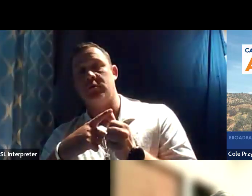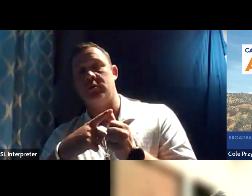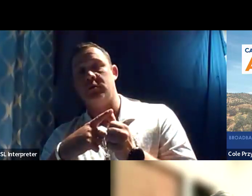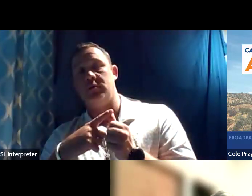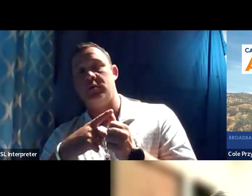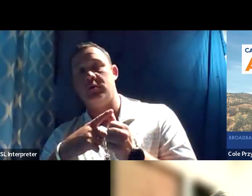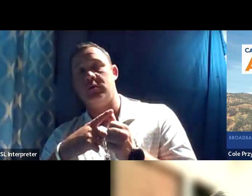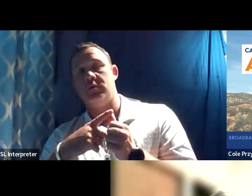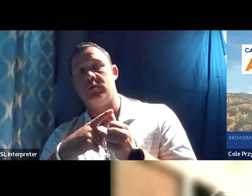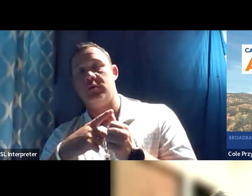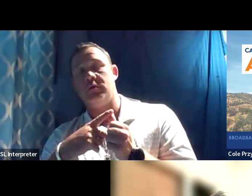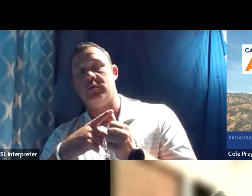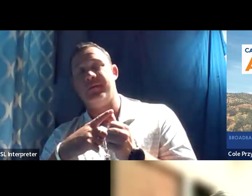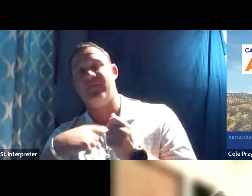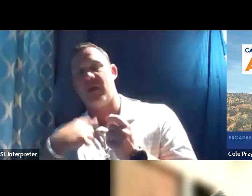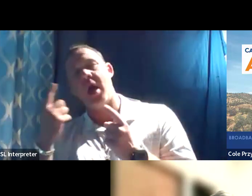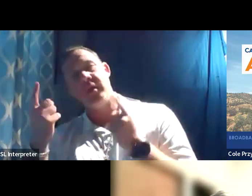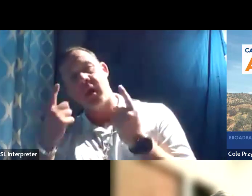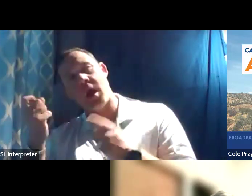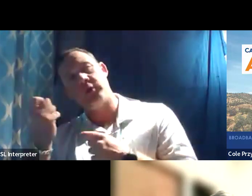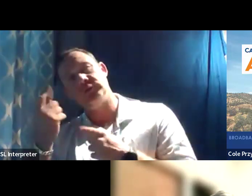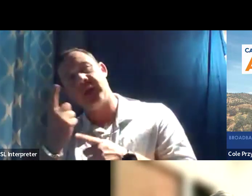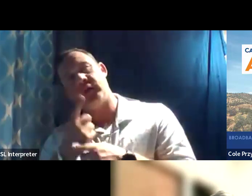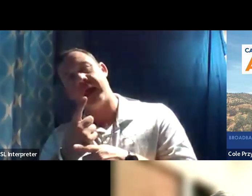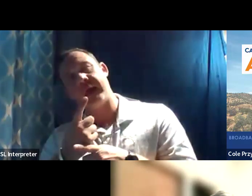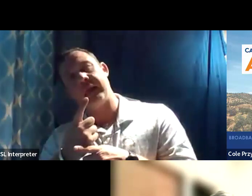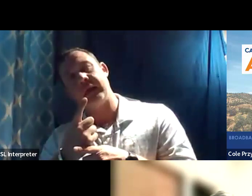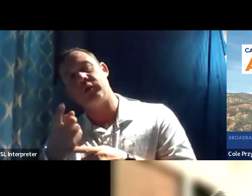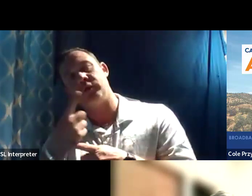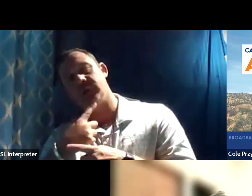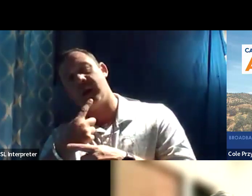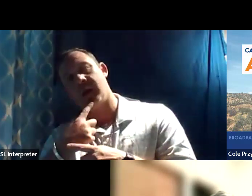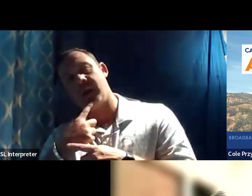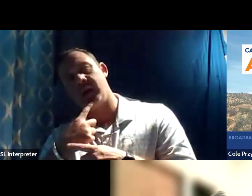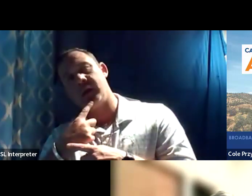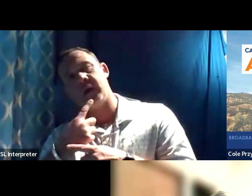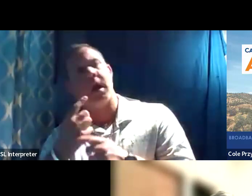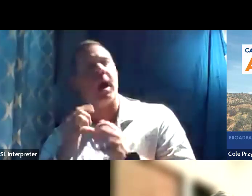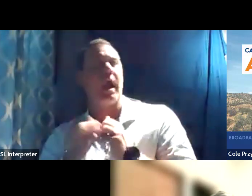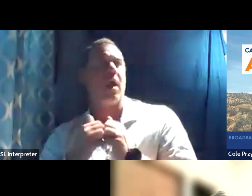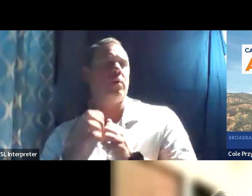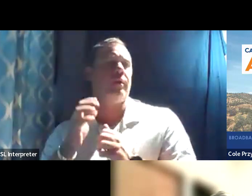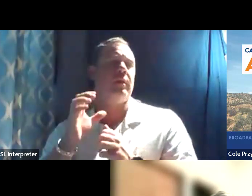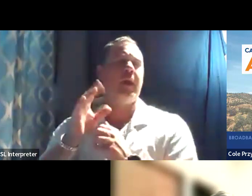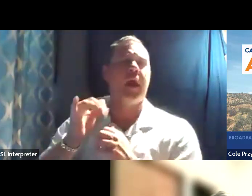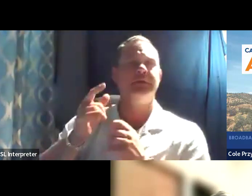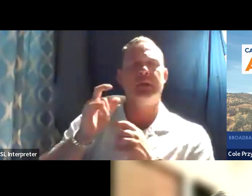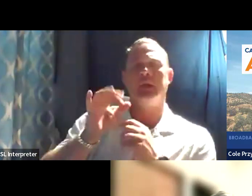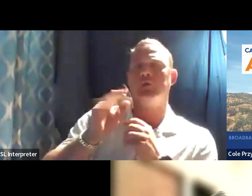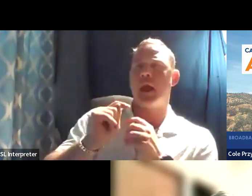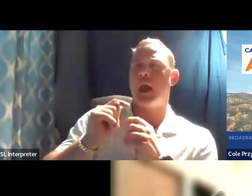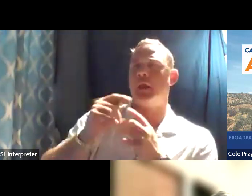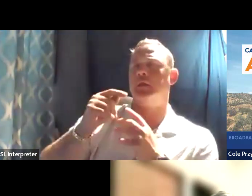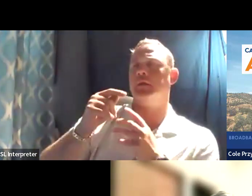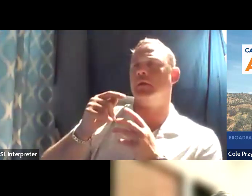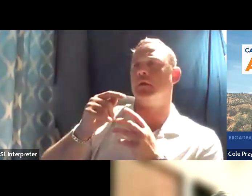if I think I understood you, you were saying like, how would the capacity grant program interact